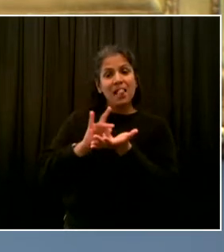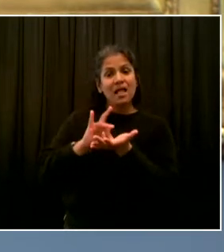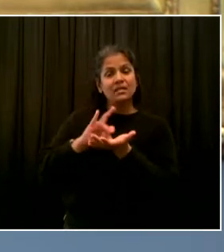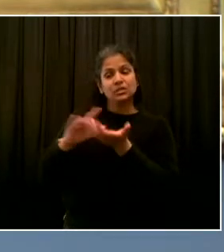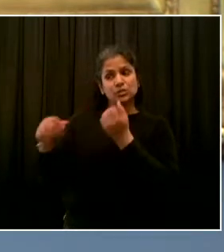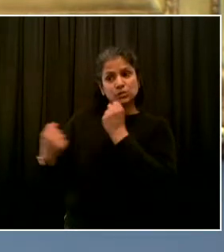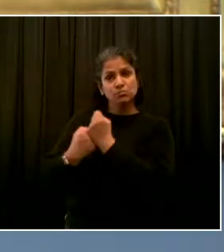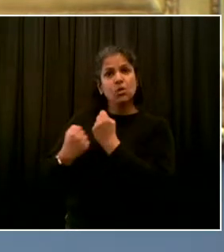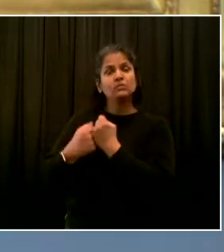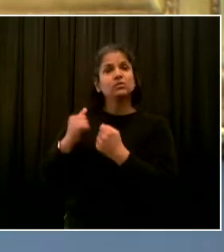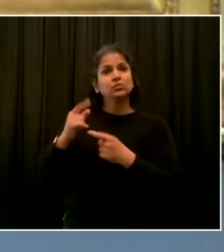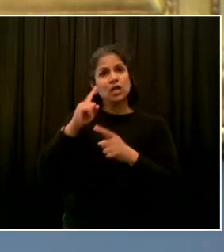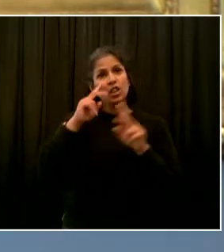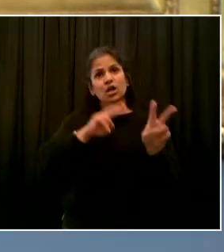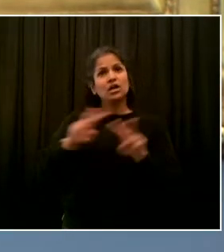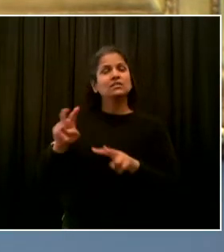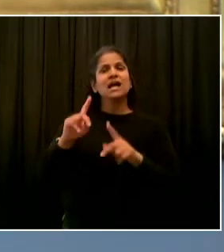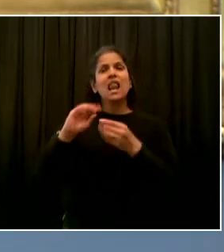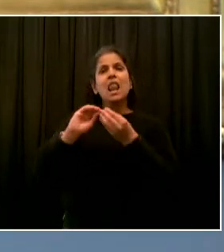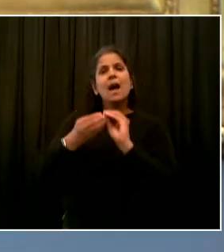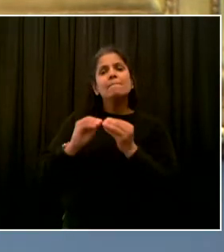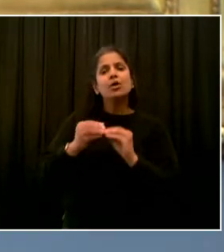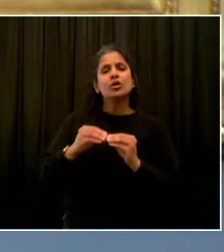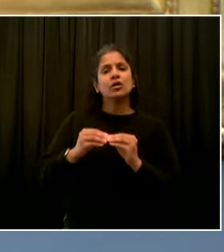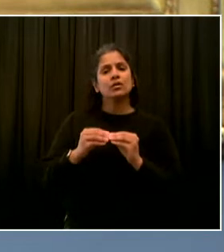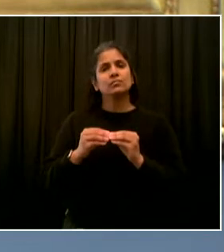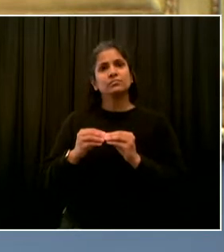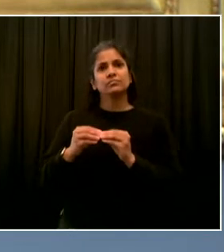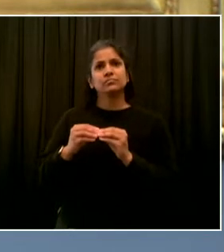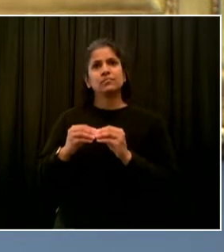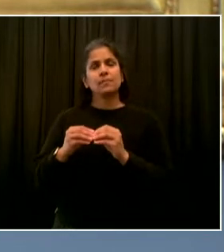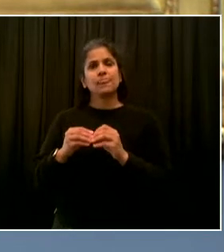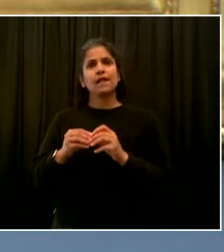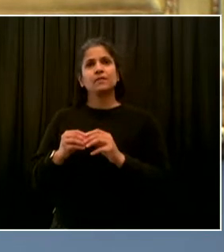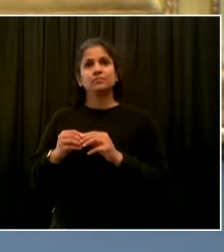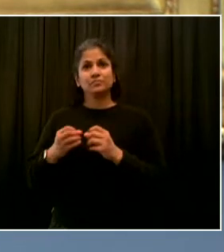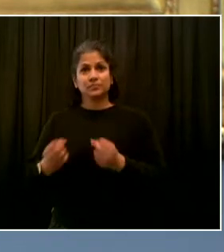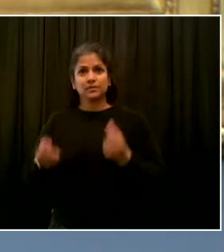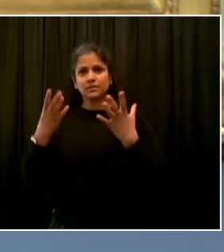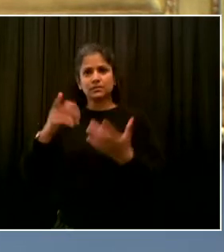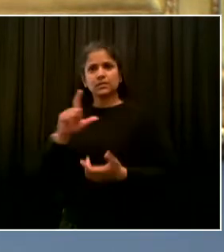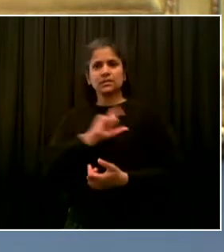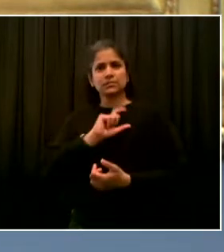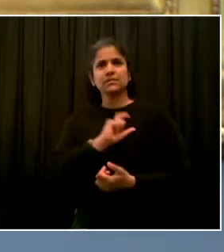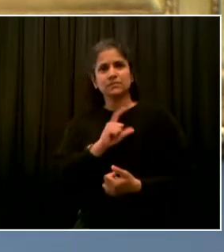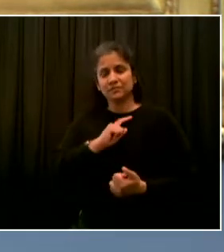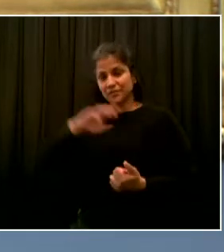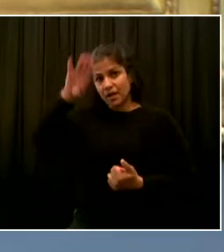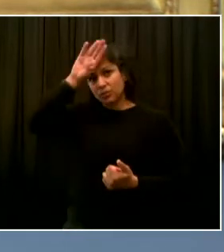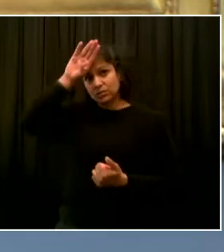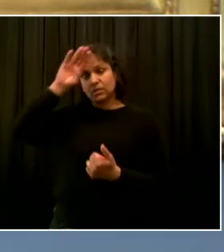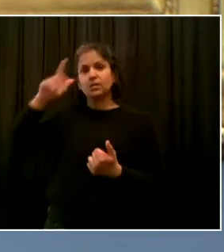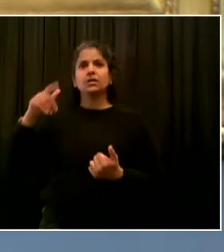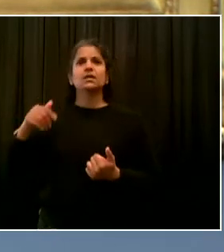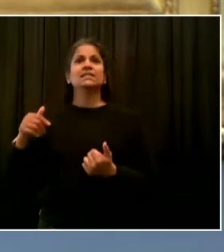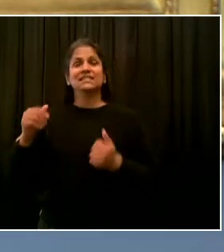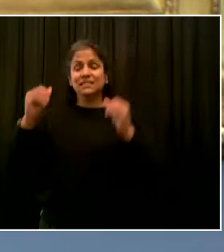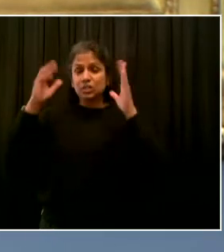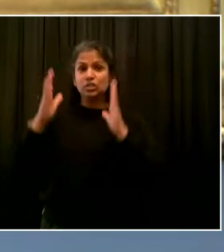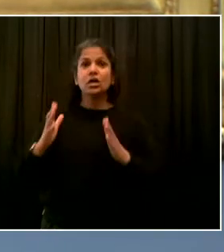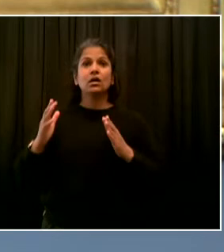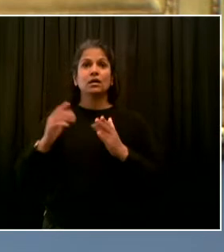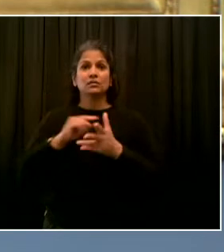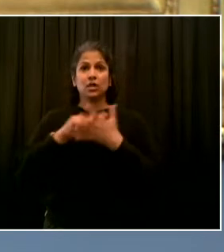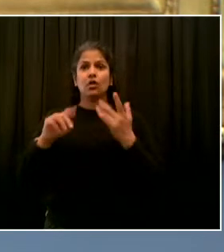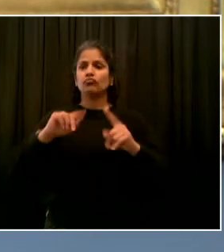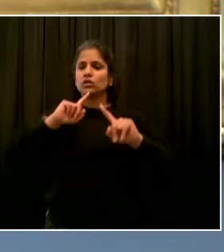look at the numbers, the countless number of officers, firefighters, teachers, they responded. New York has responded. And so I'll let